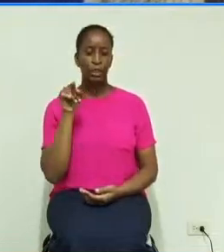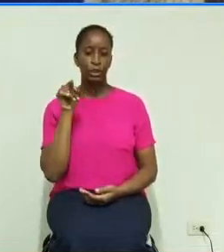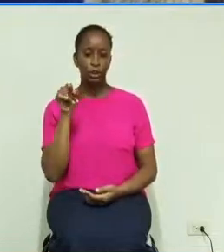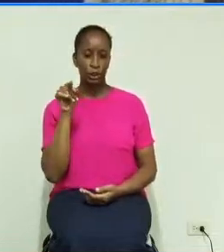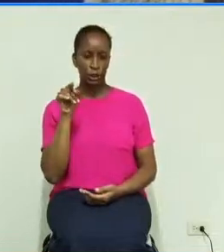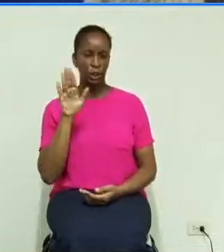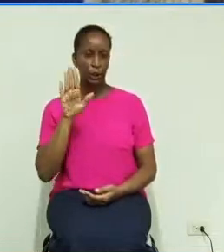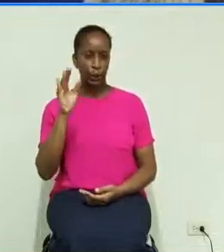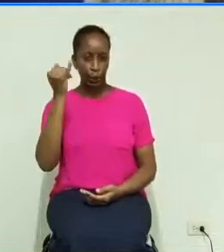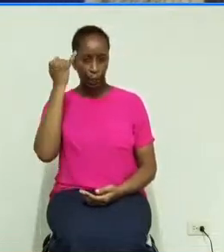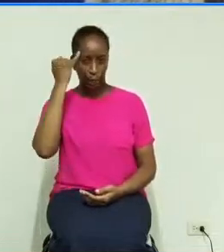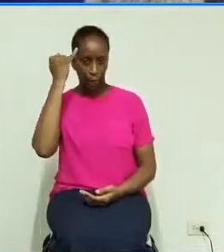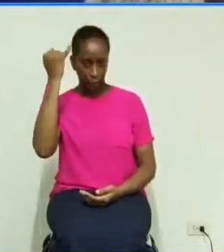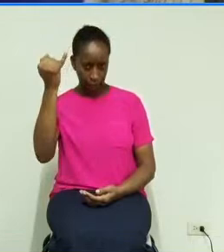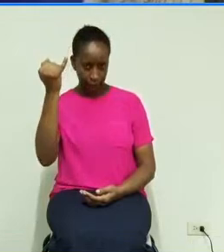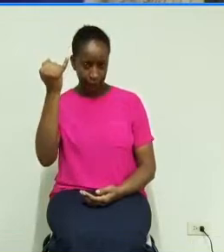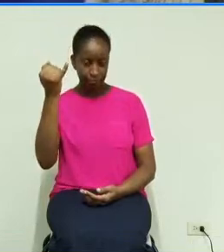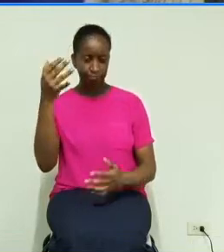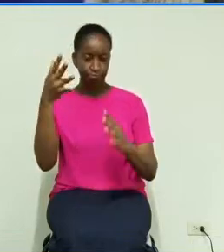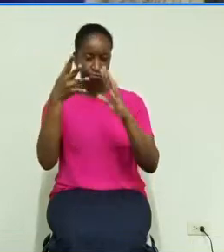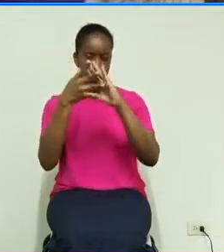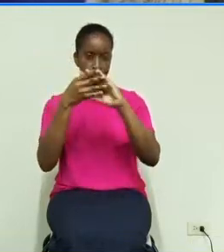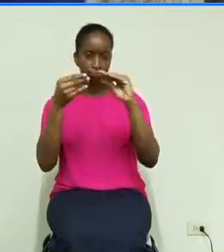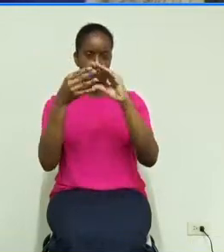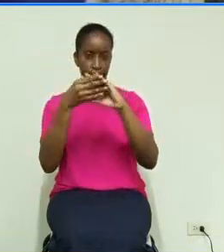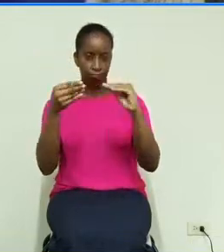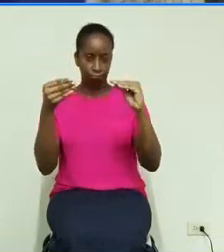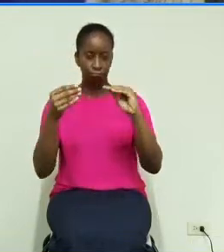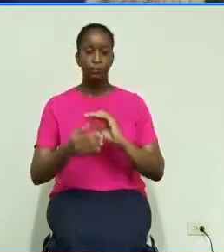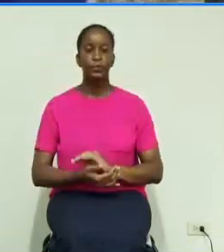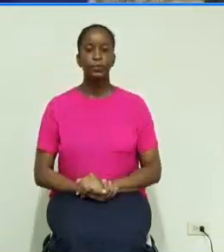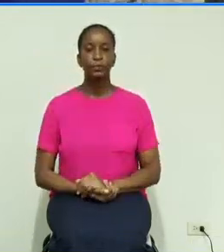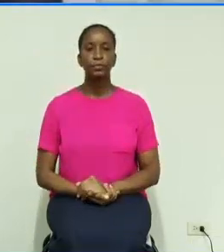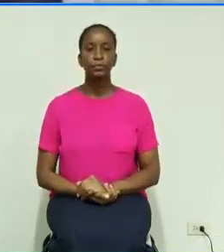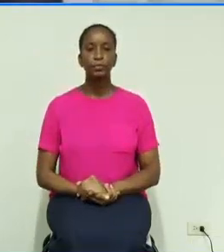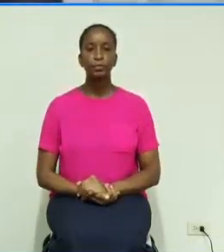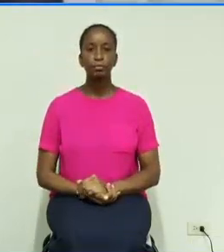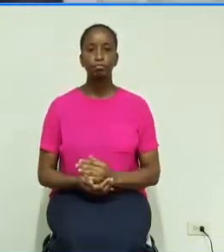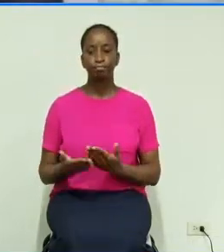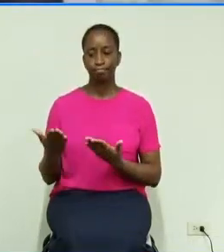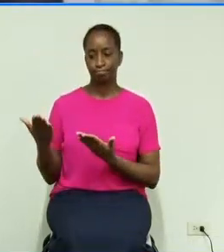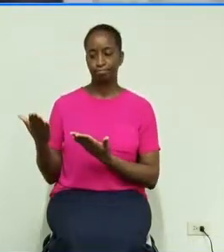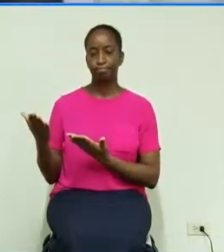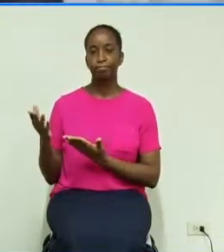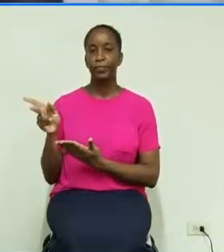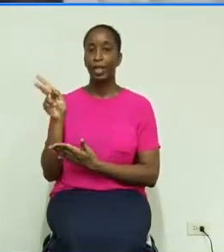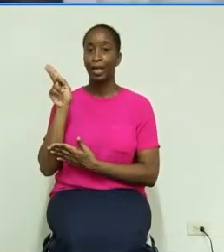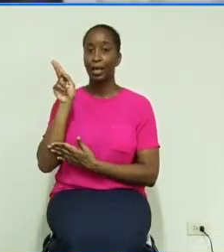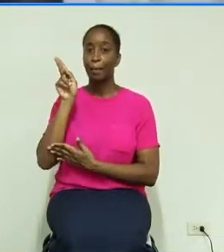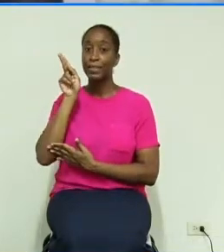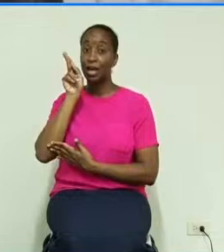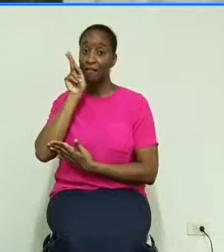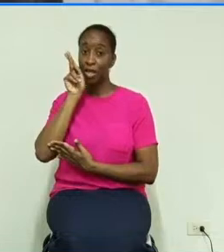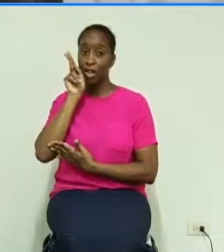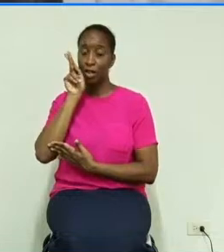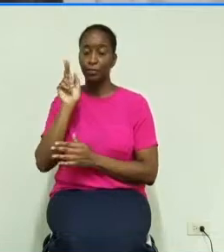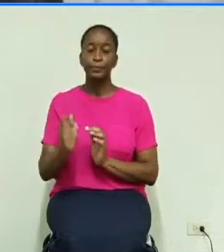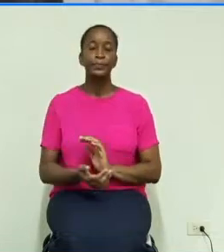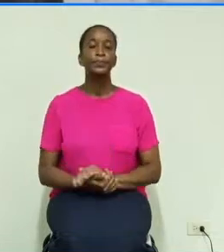then I will move to the right side of the table. Ms. Eiffel? Good evening,